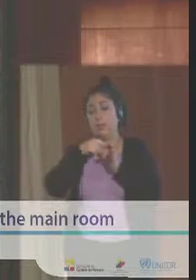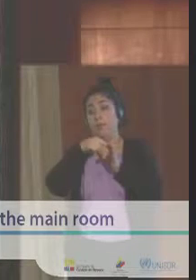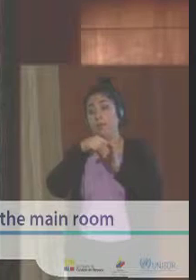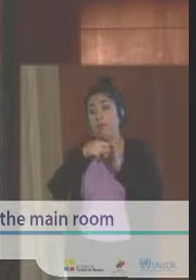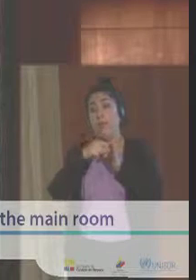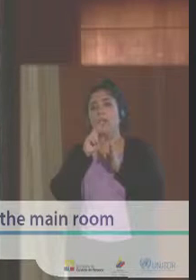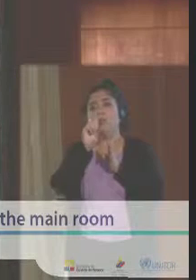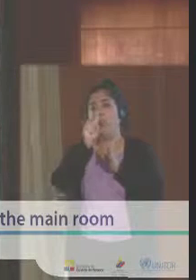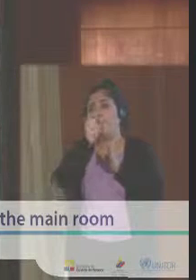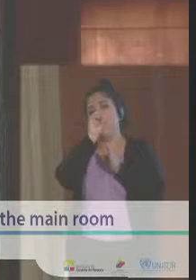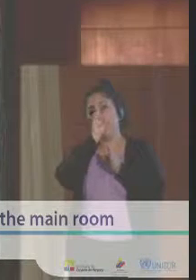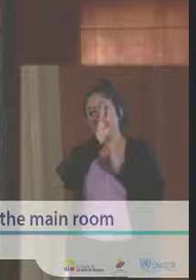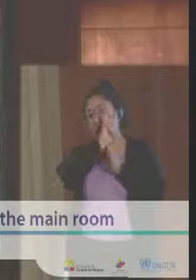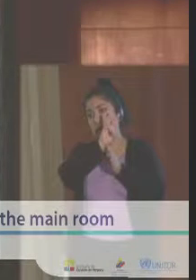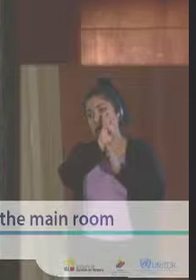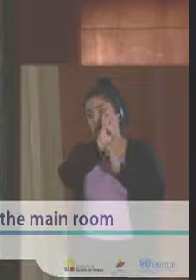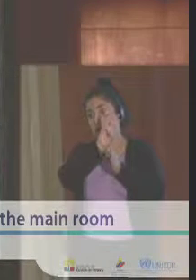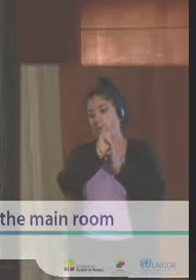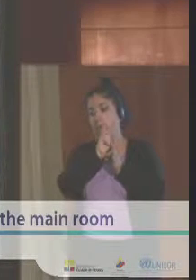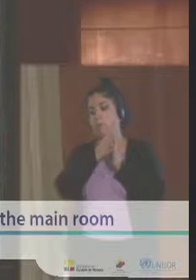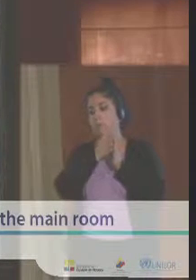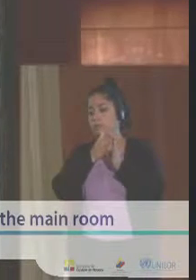since 2006,